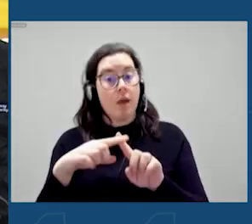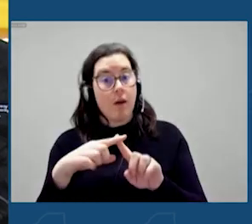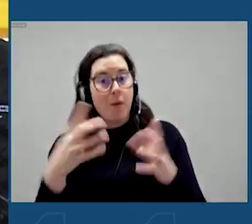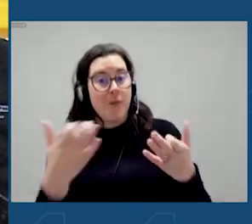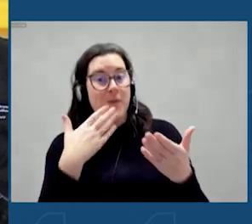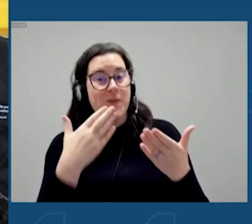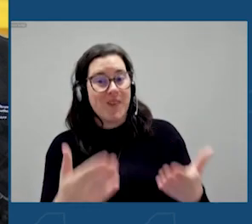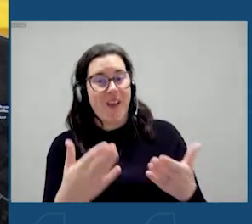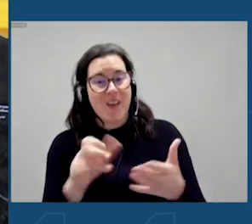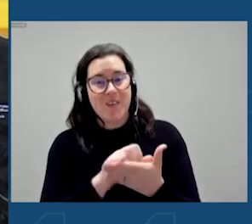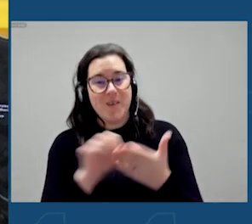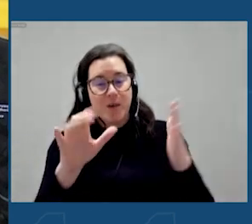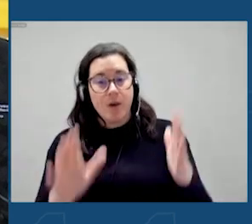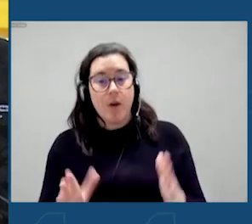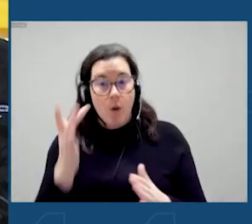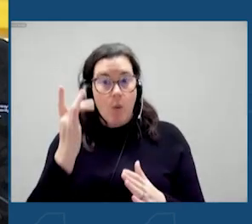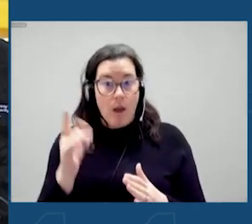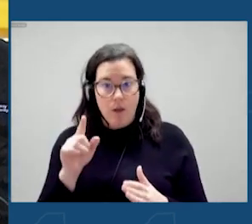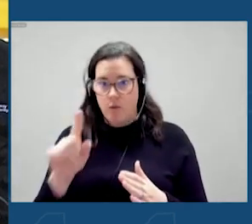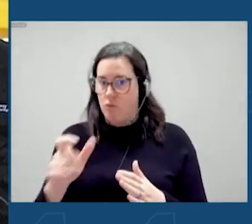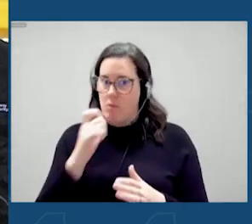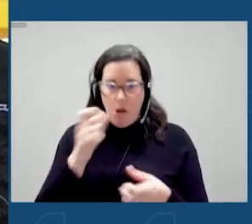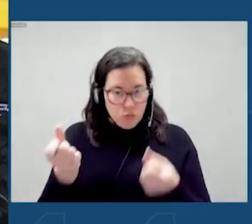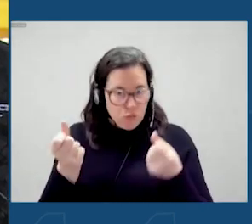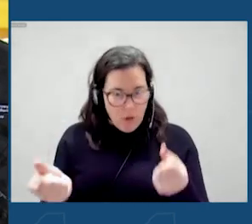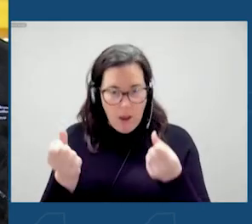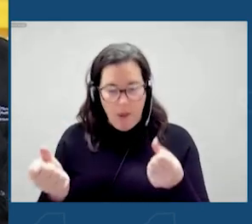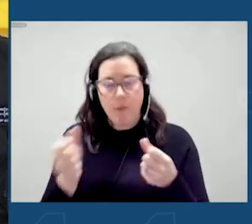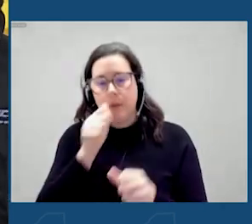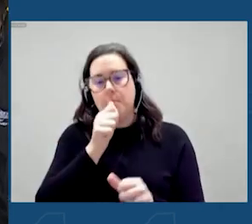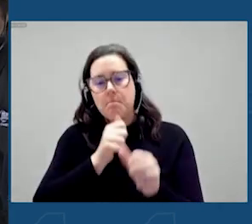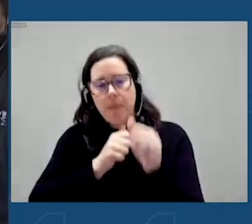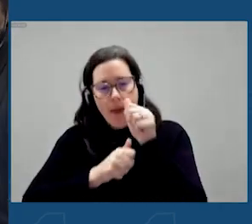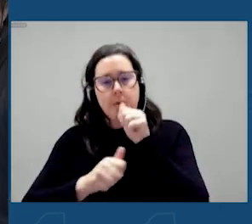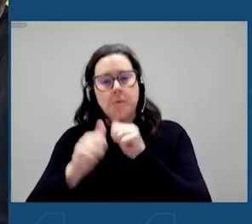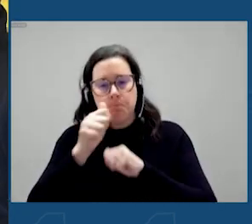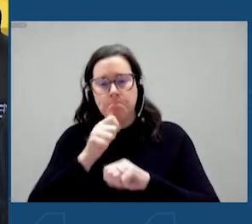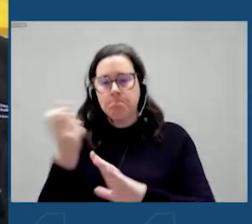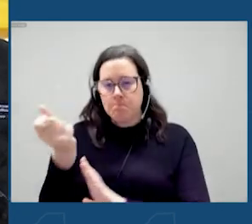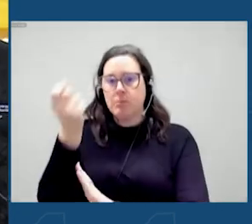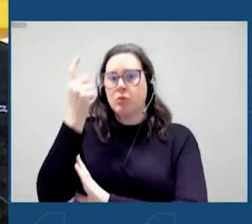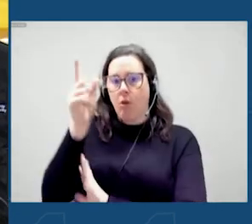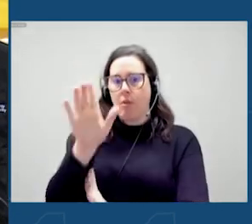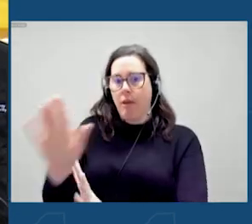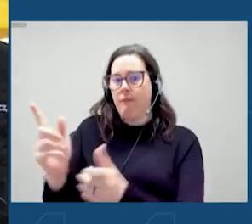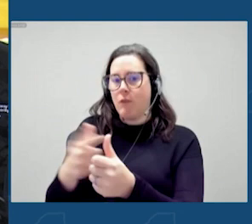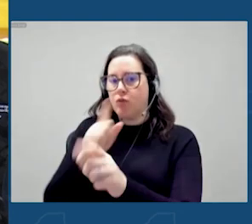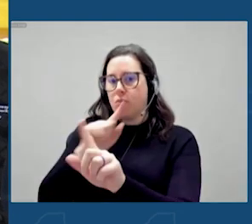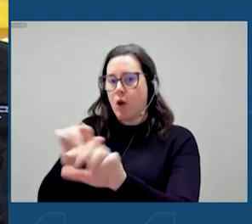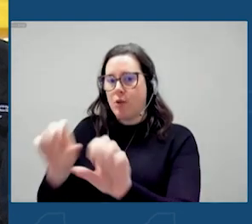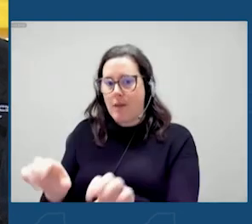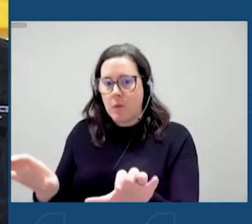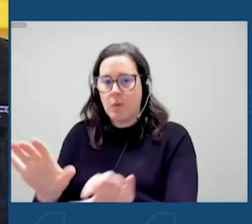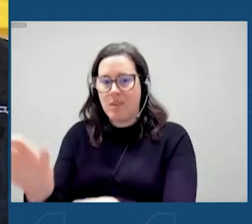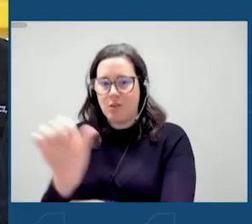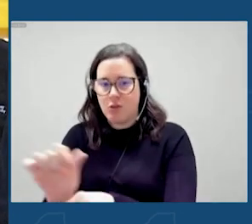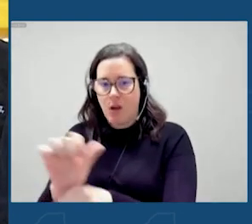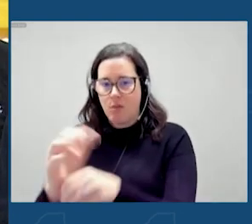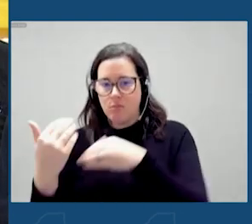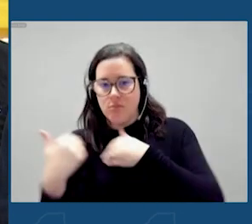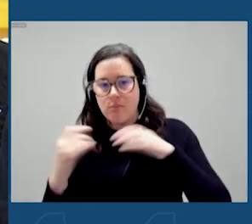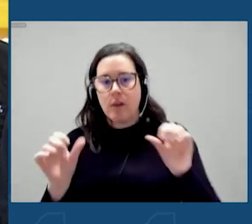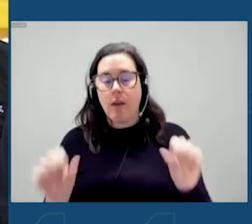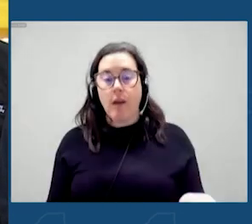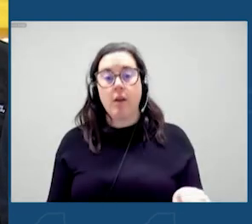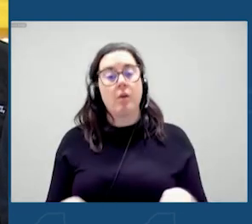New Yorkers, for staying off the roads and being patient so that they can do their job. Just one more note on what